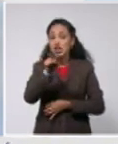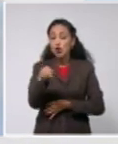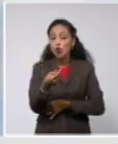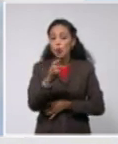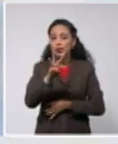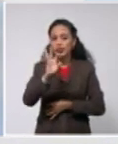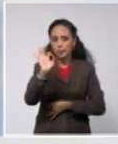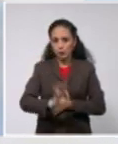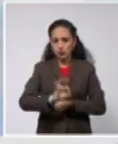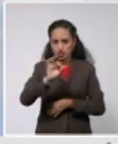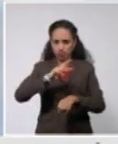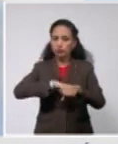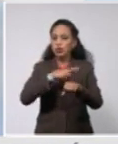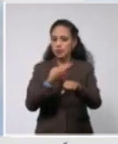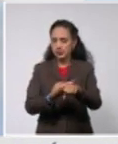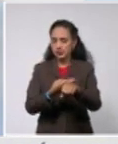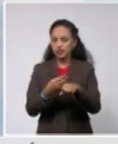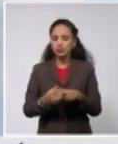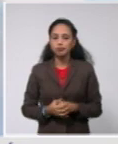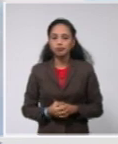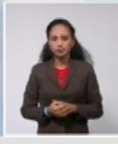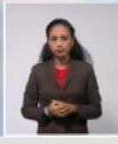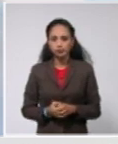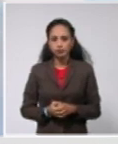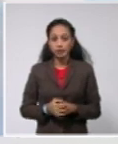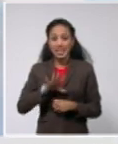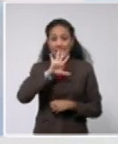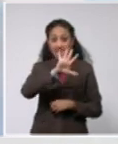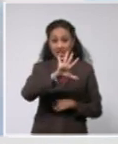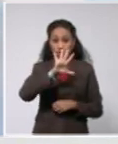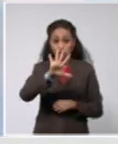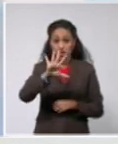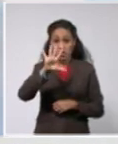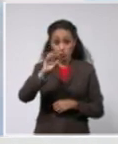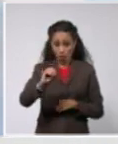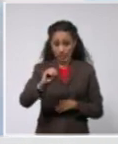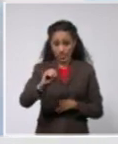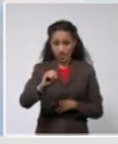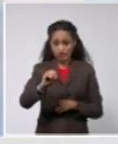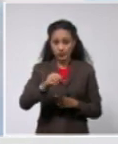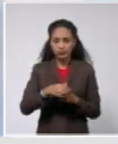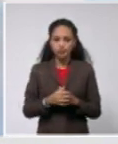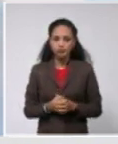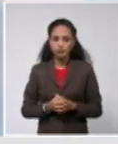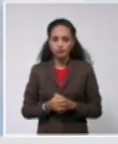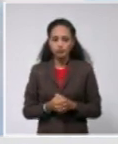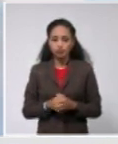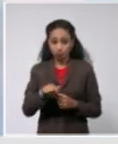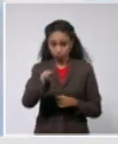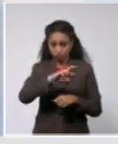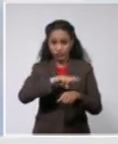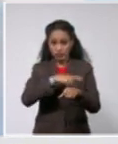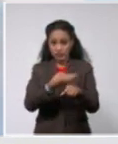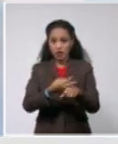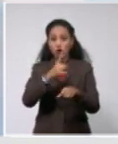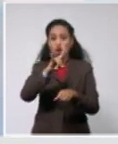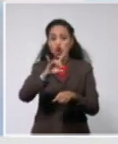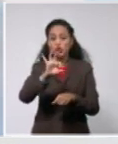these, 550, or 98.5%, are clinically stable.